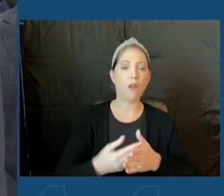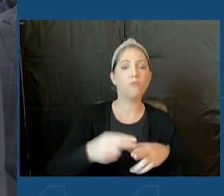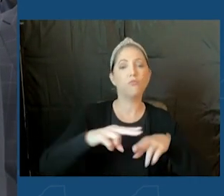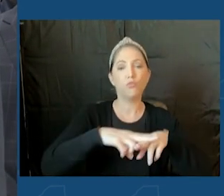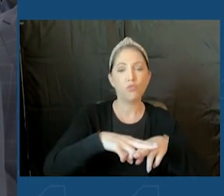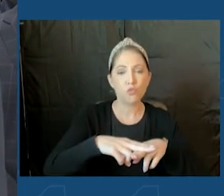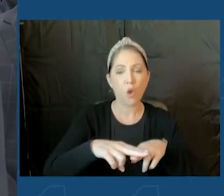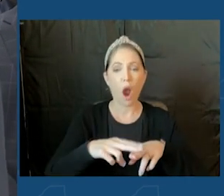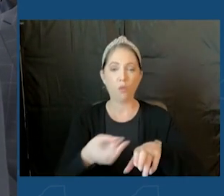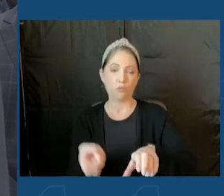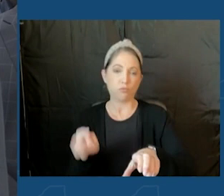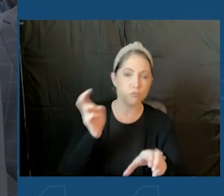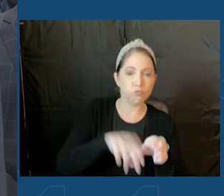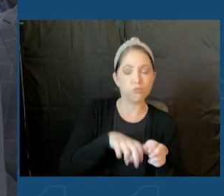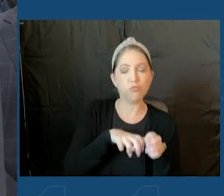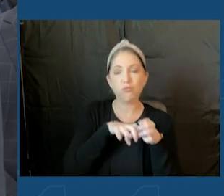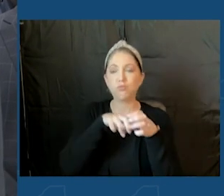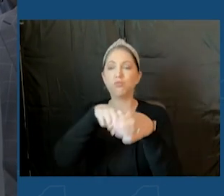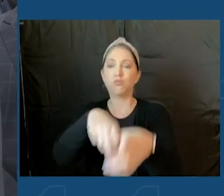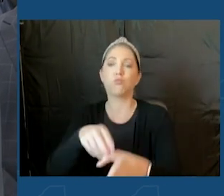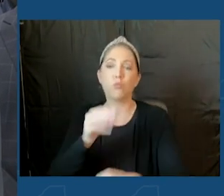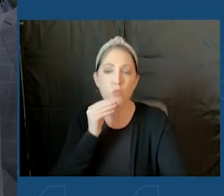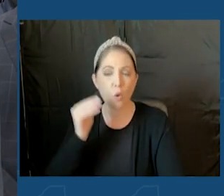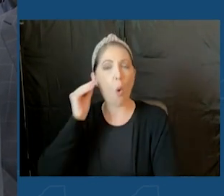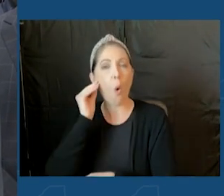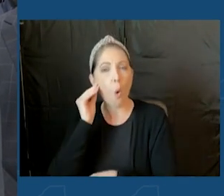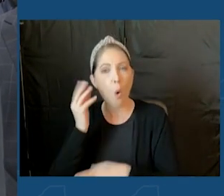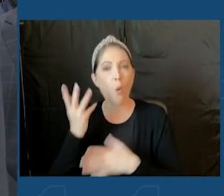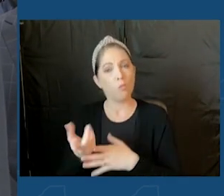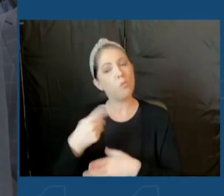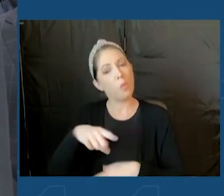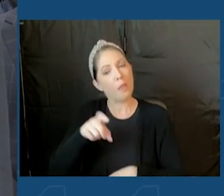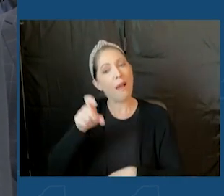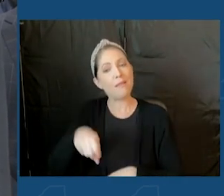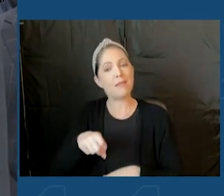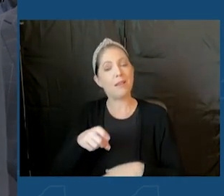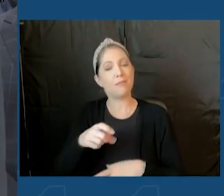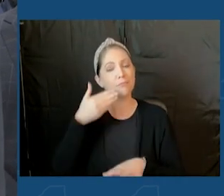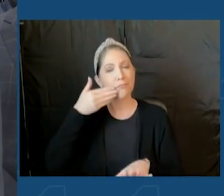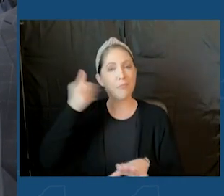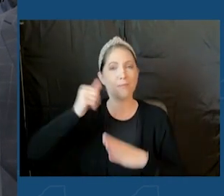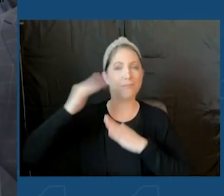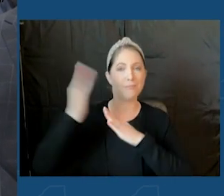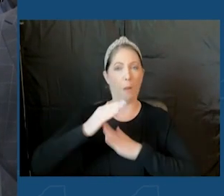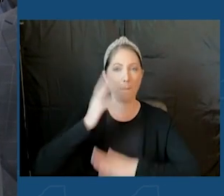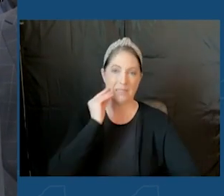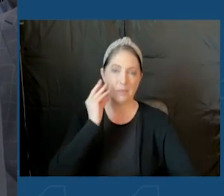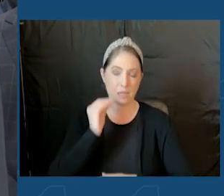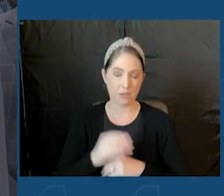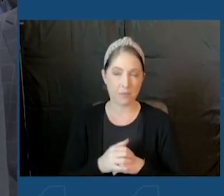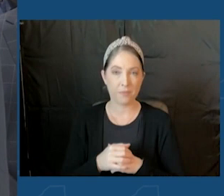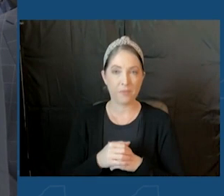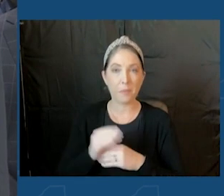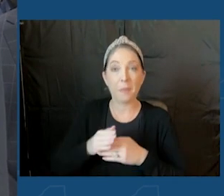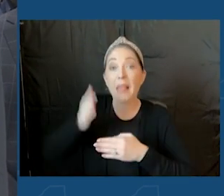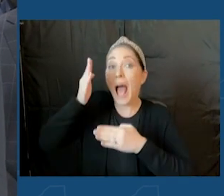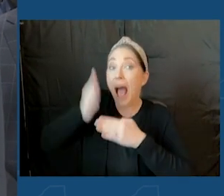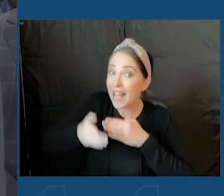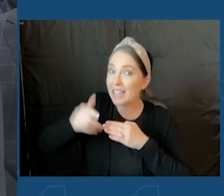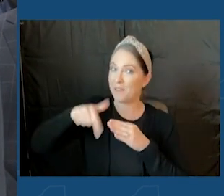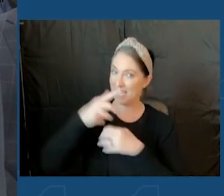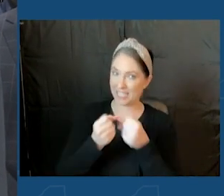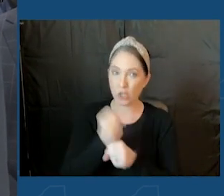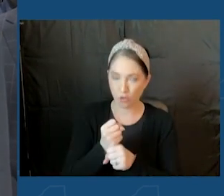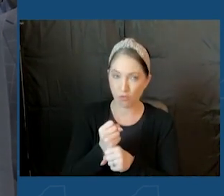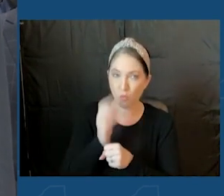they come to the city, they have long deserved a world-class experience, and they will get that by the end of this year. By the